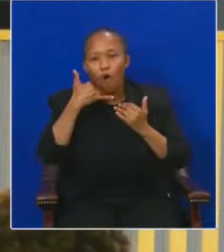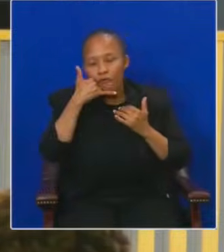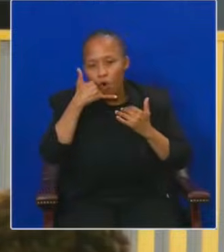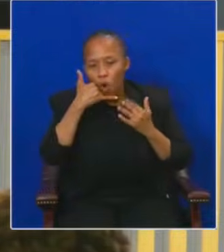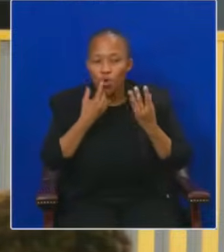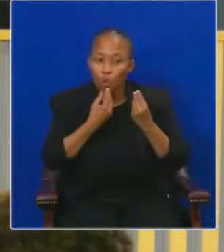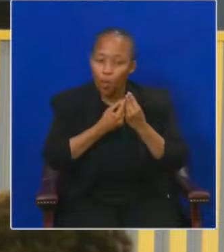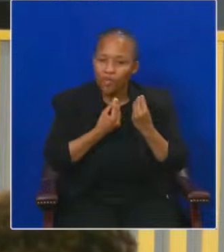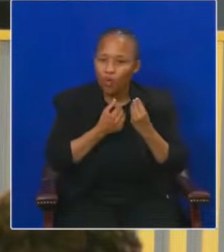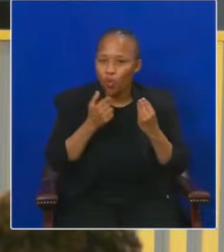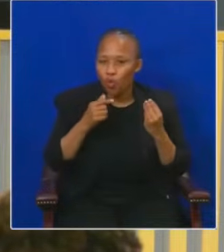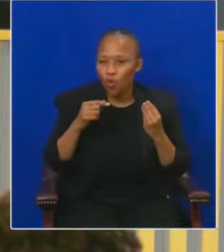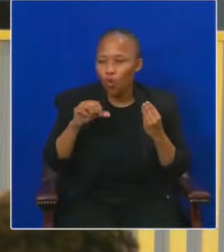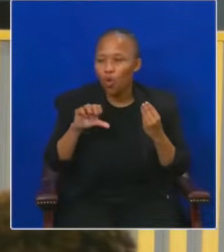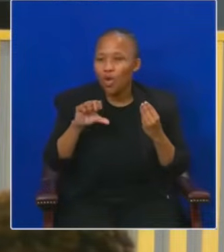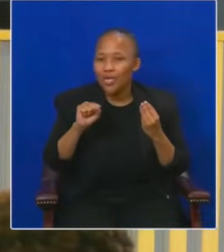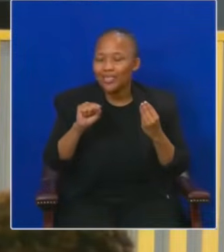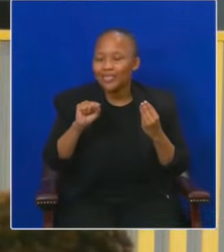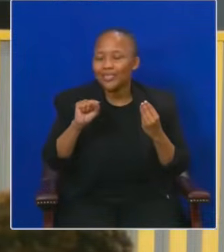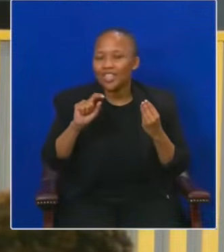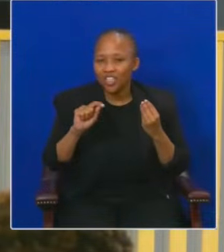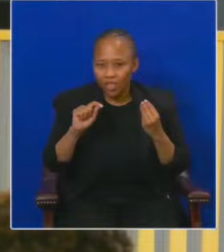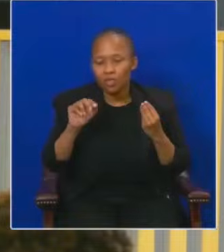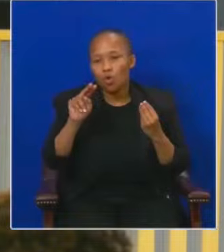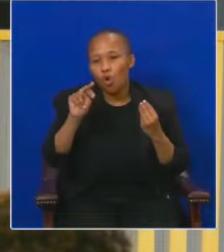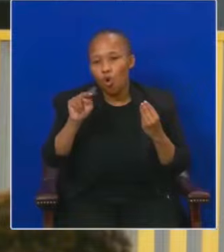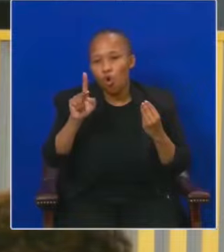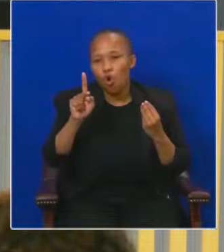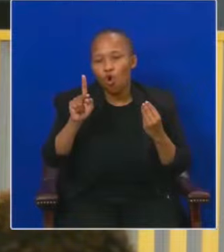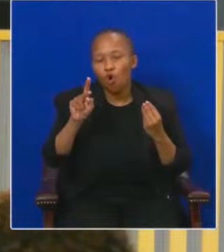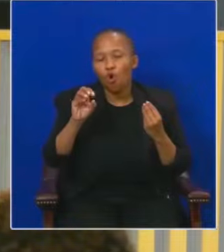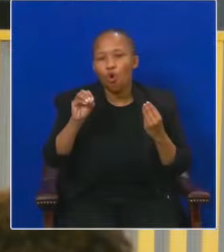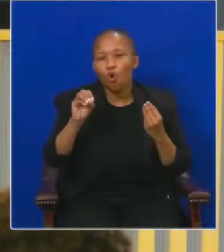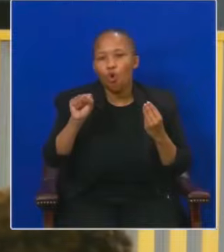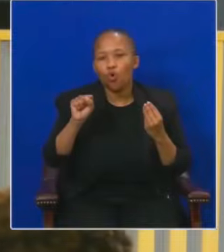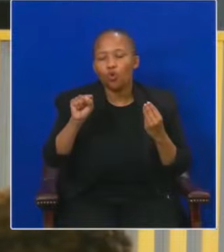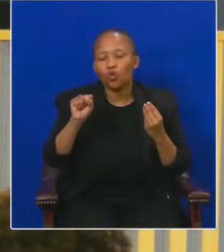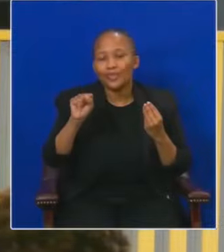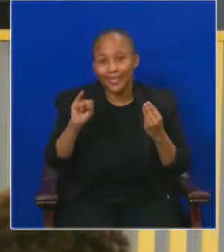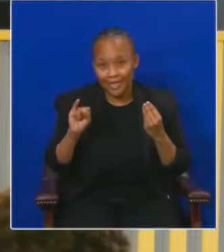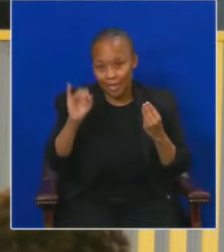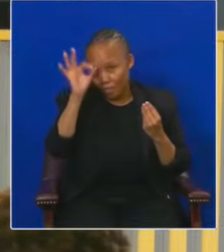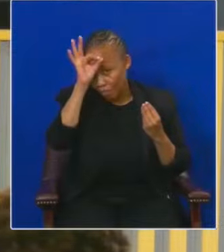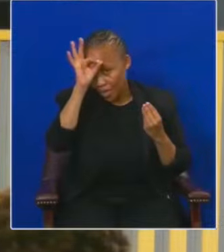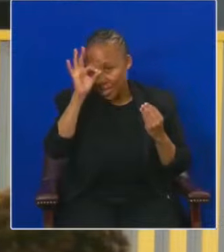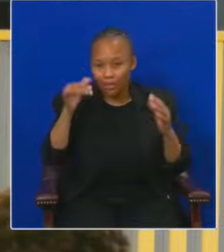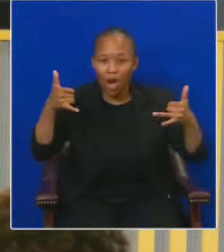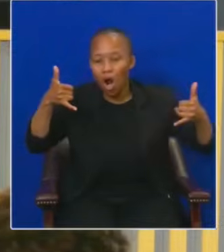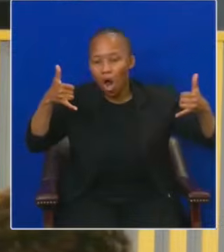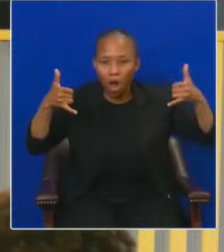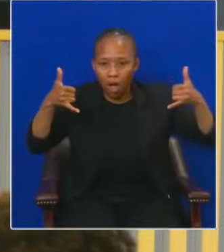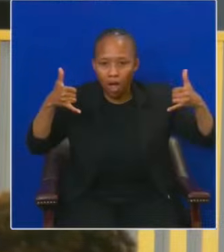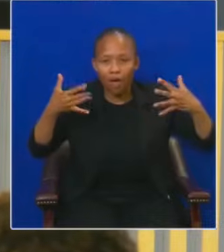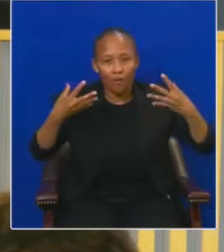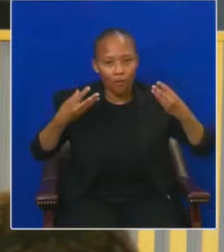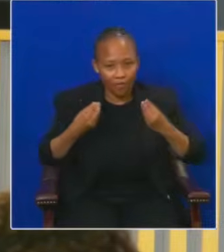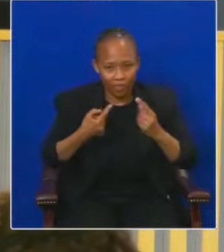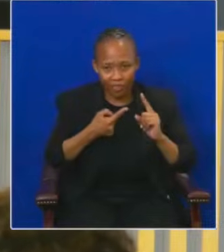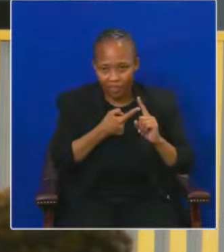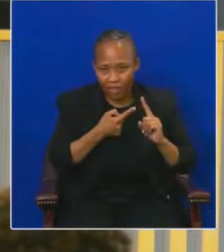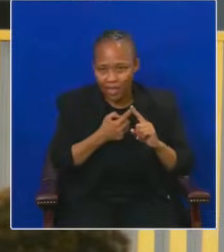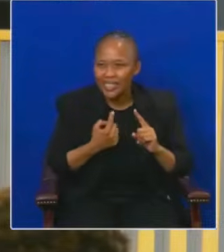F.E. Nkosi from that day. He told us that he was tipped off through two calls,